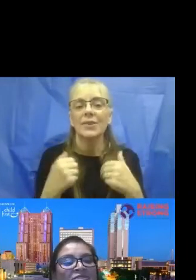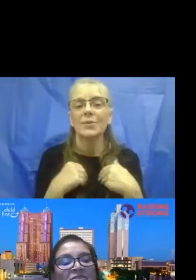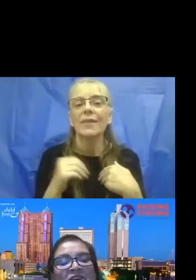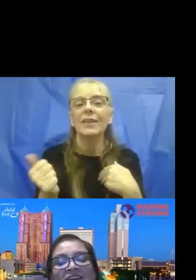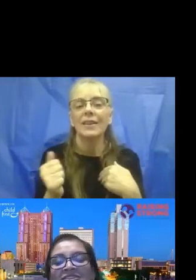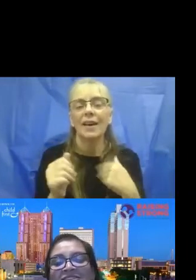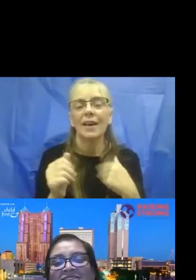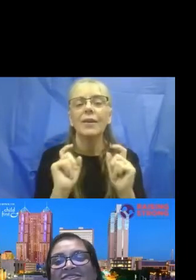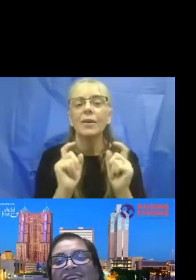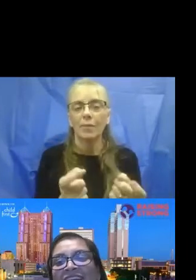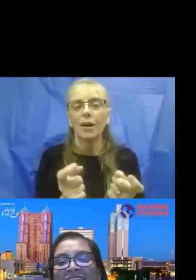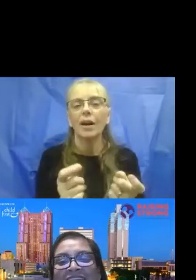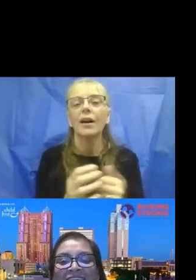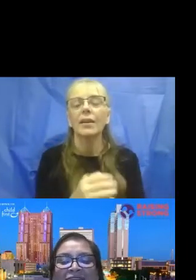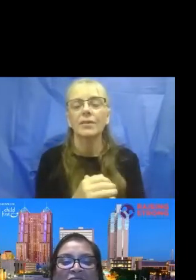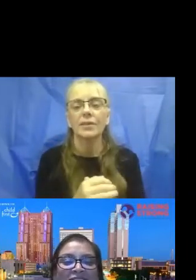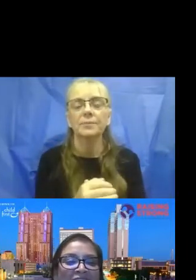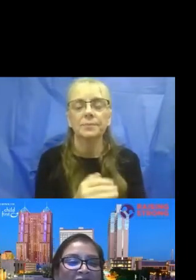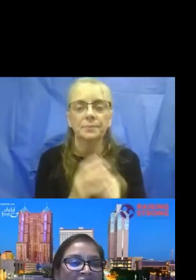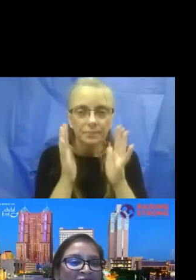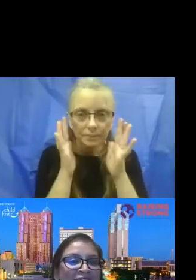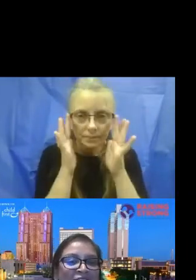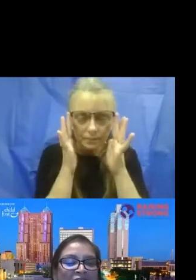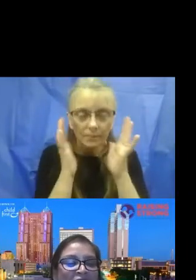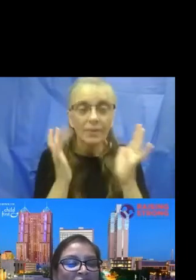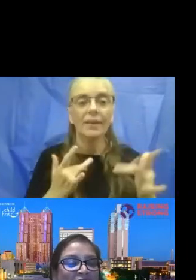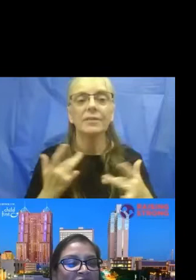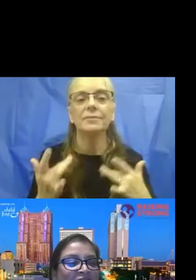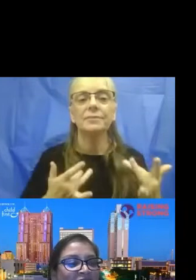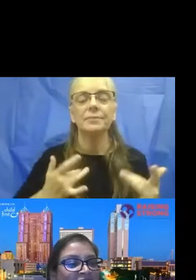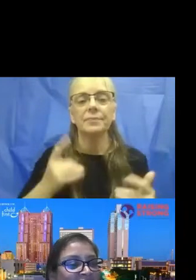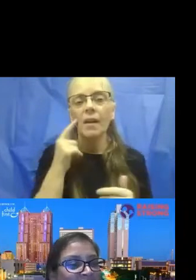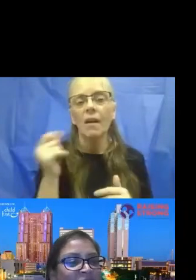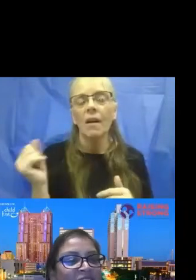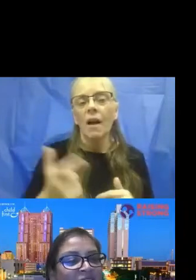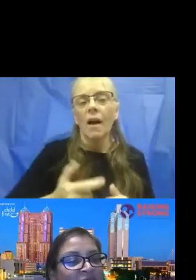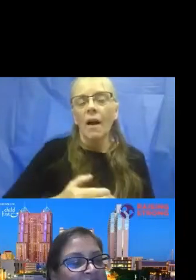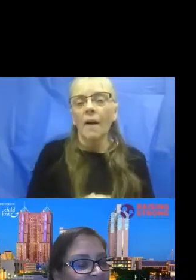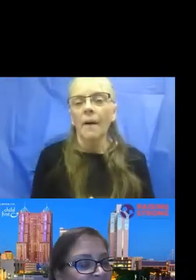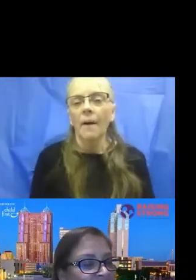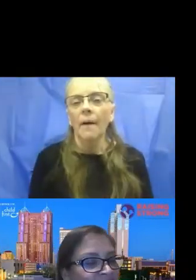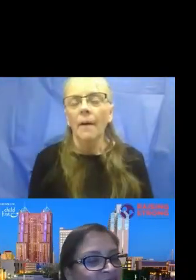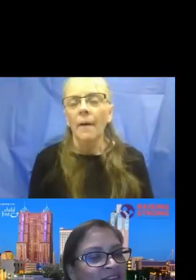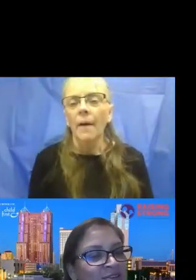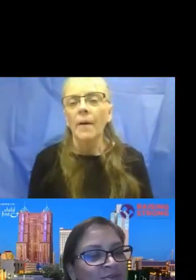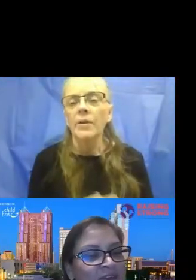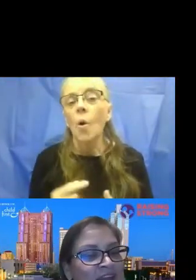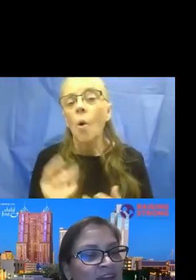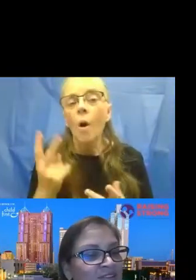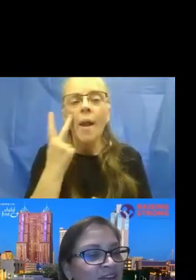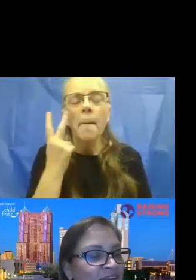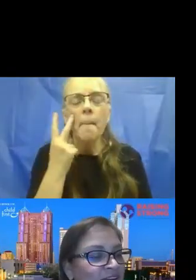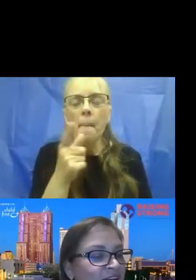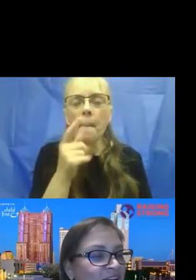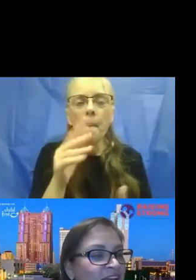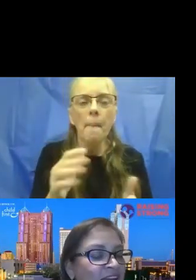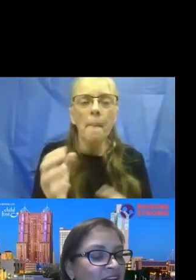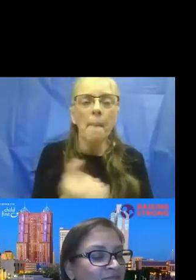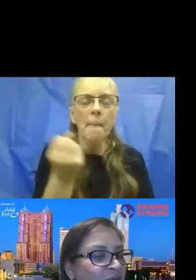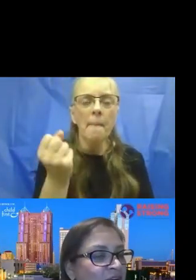prize giveaway. This is exciting for everyone. Let me go ahead and see who we have